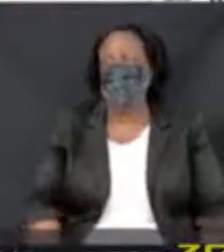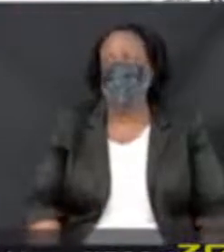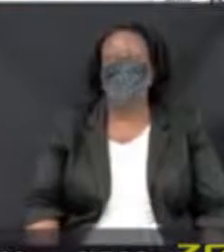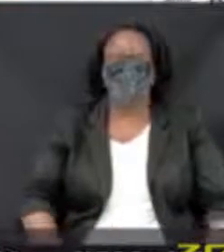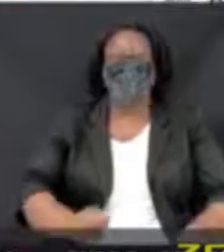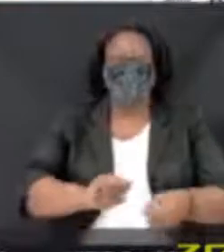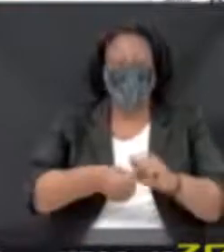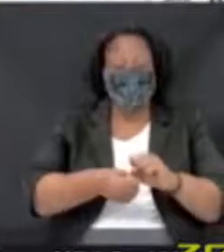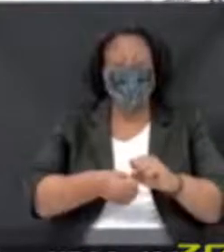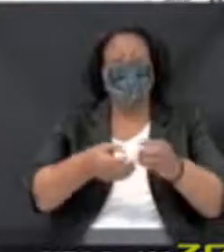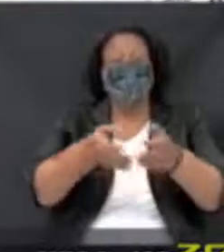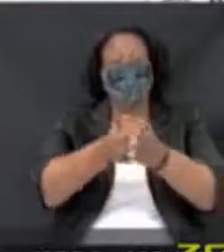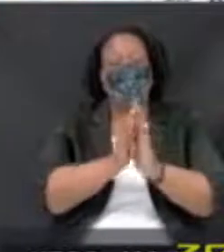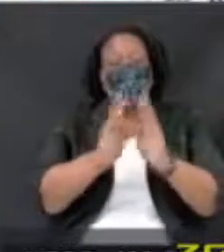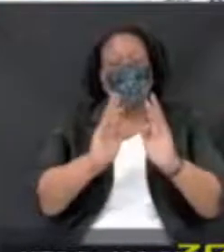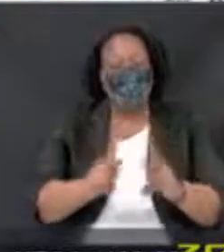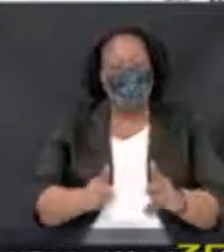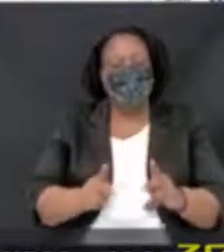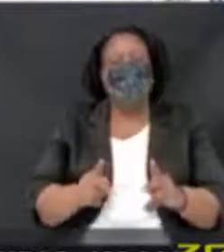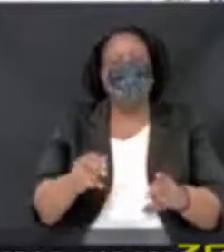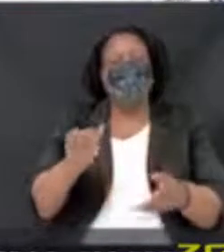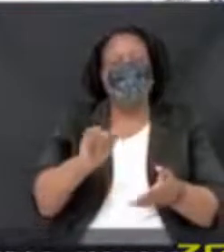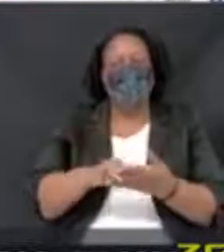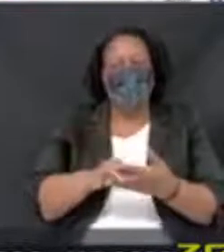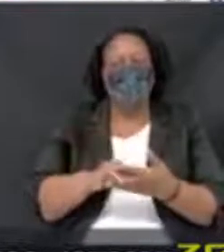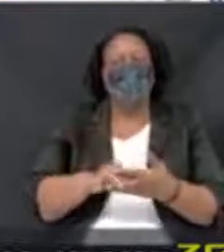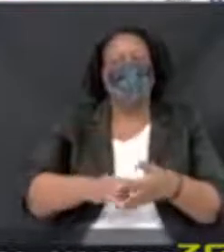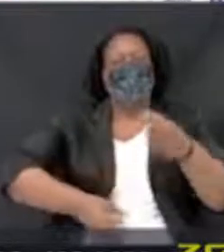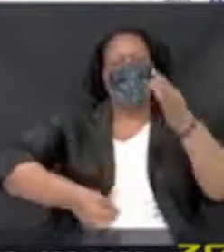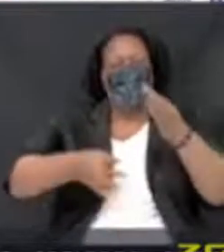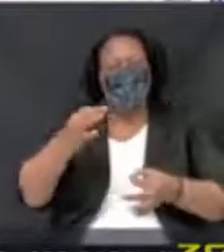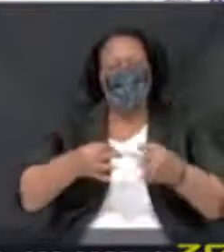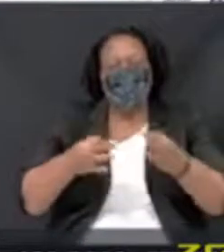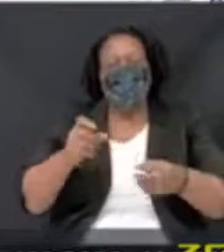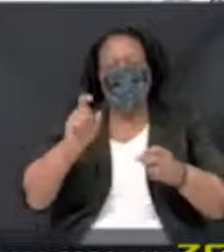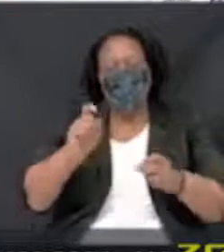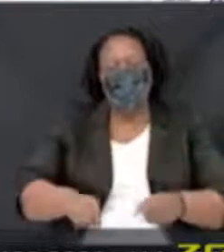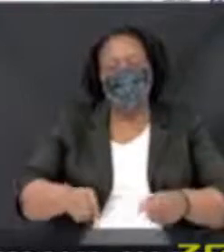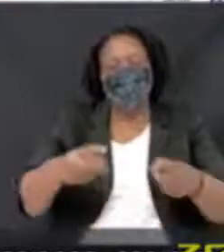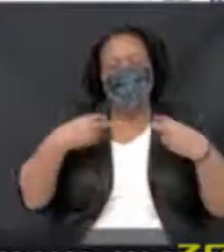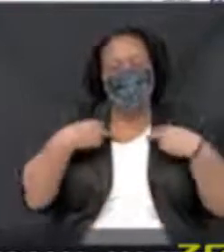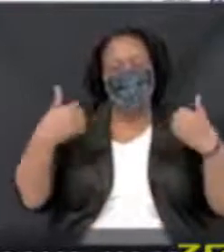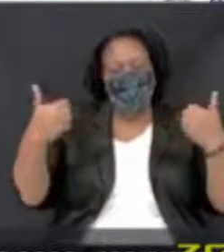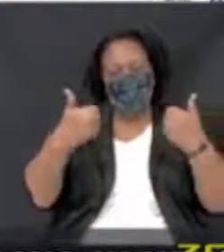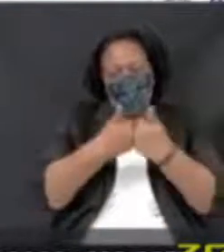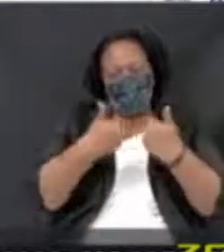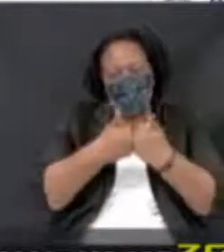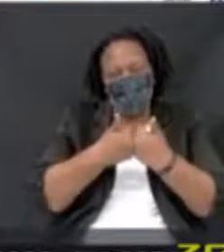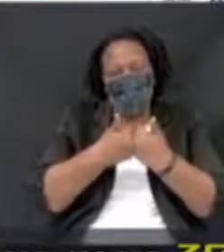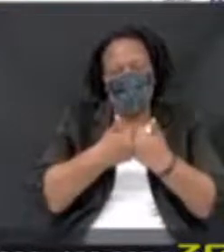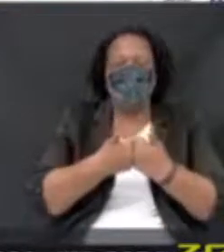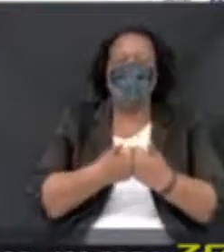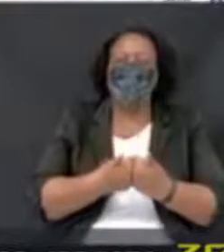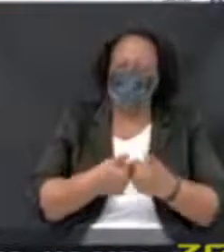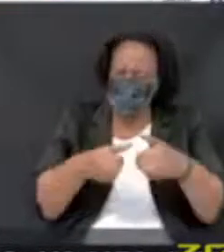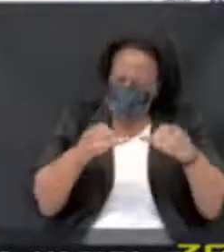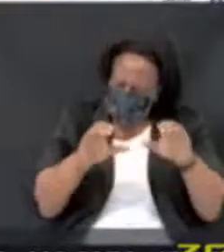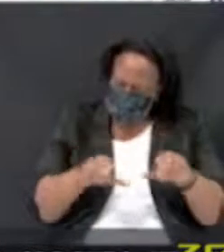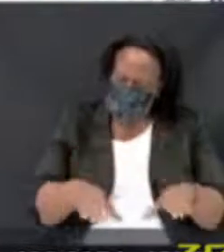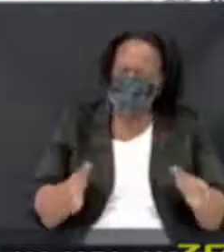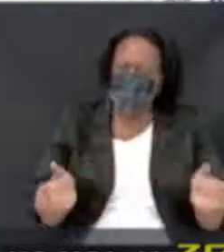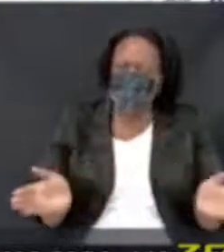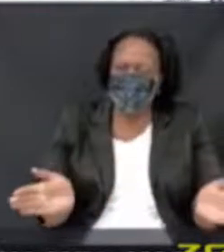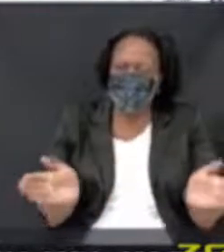sports to reach a threshold of at least 70% so that they can resume. That's not asking for too much at